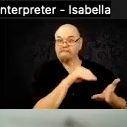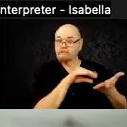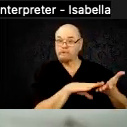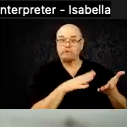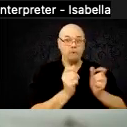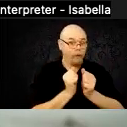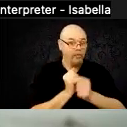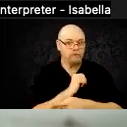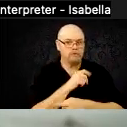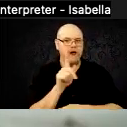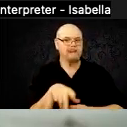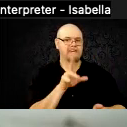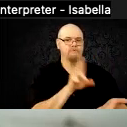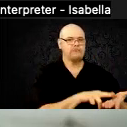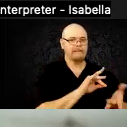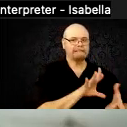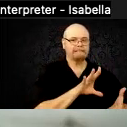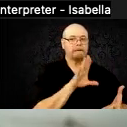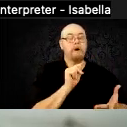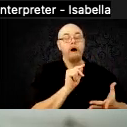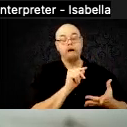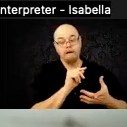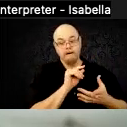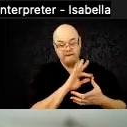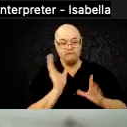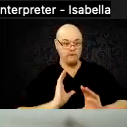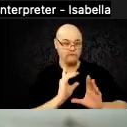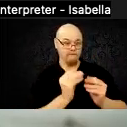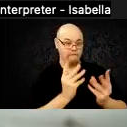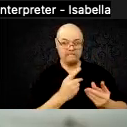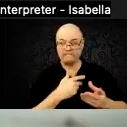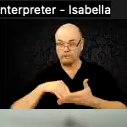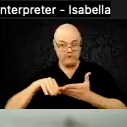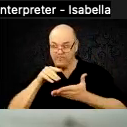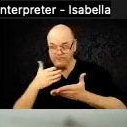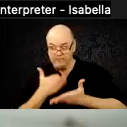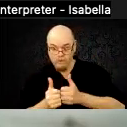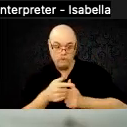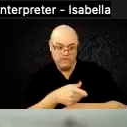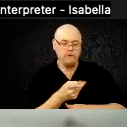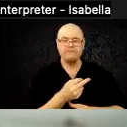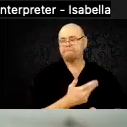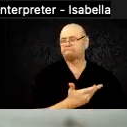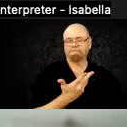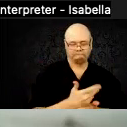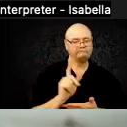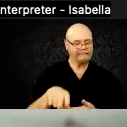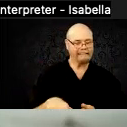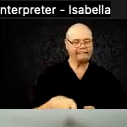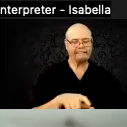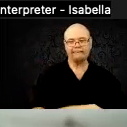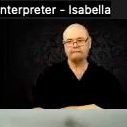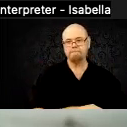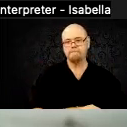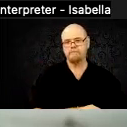you, but you will if you're looking for information and the student is not with you. With STEP and Fast Track, we mentioned it earlier,